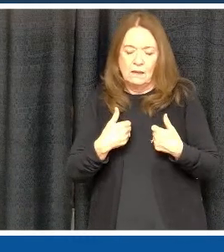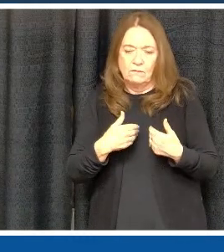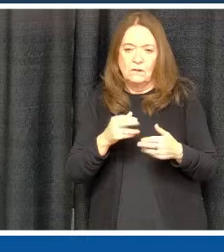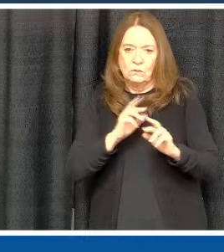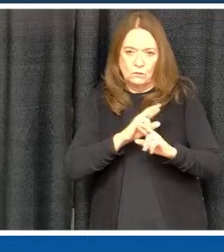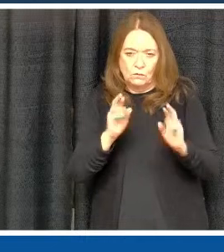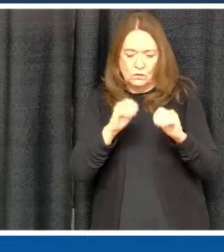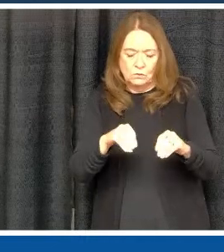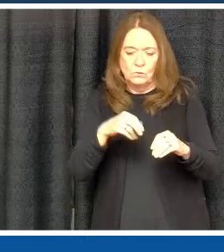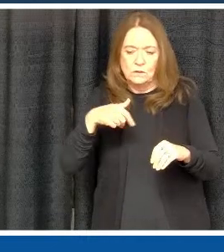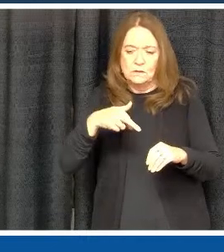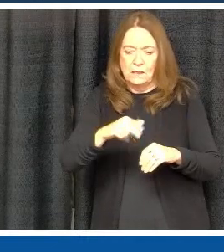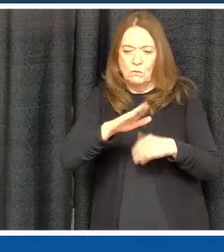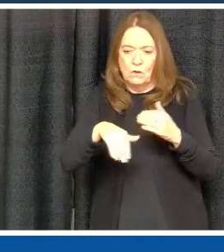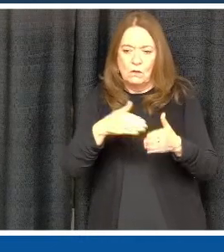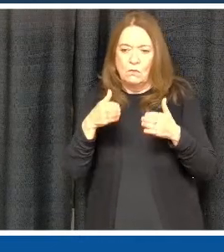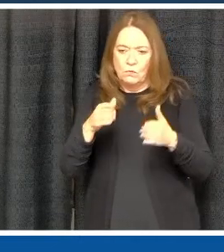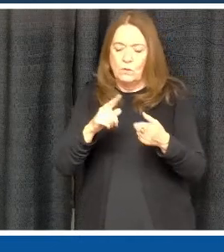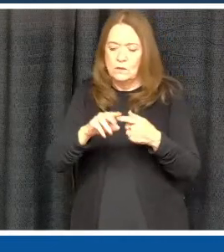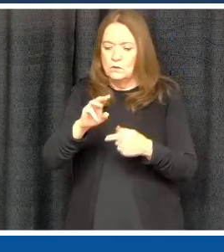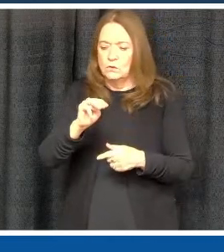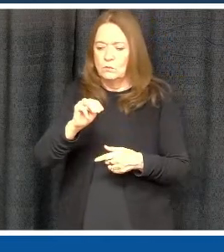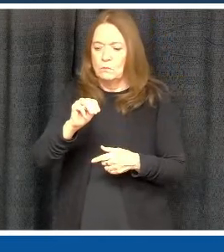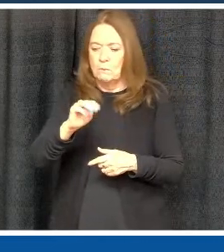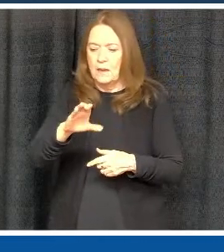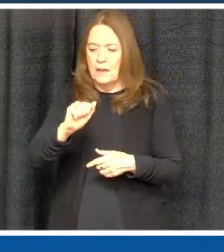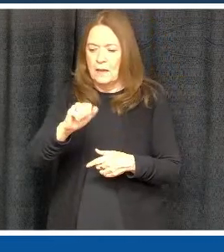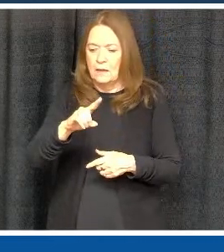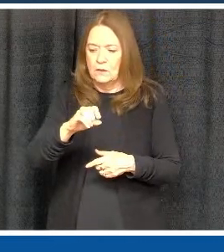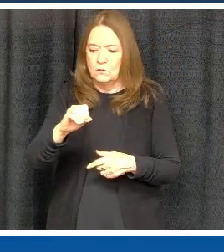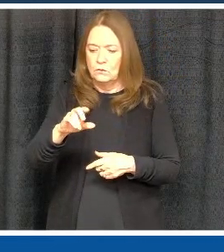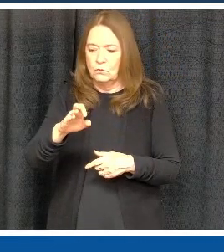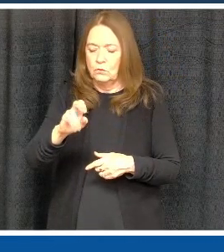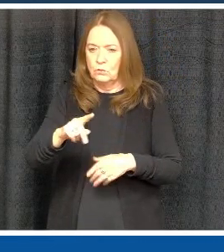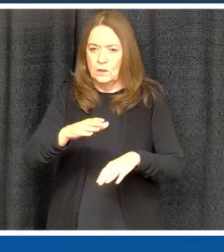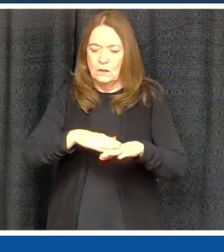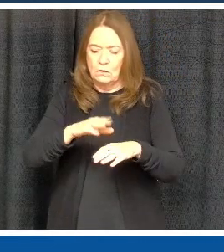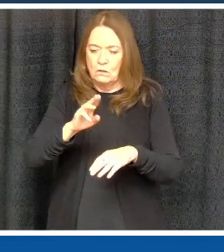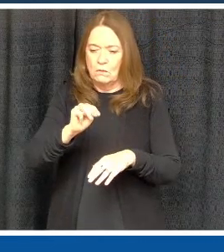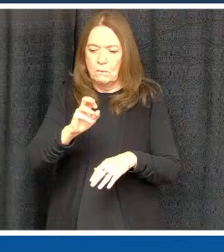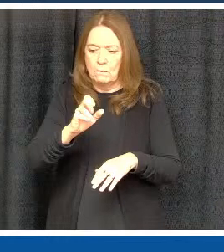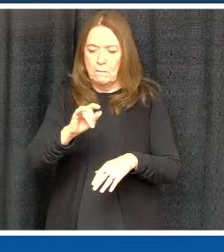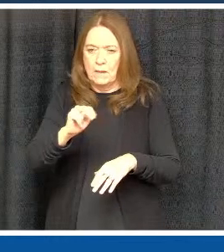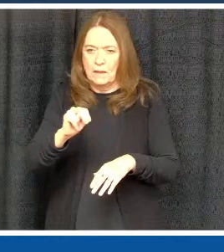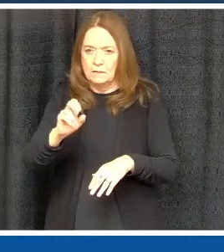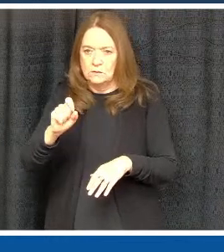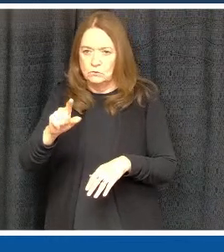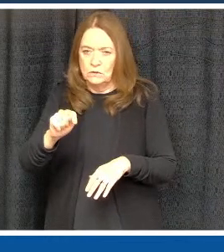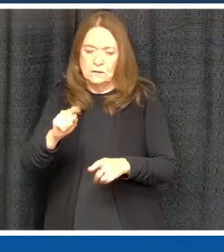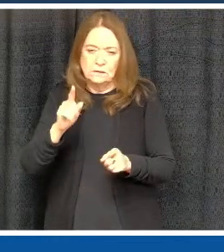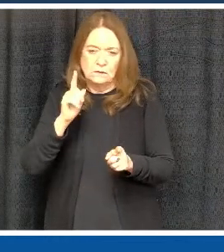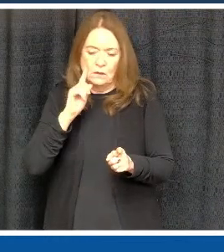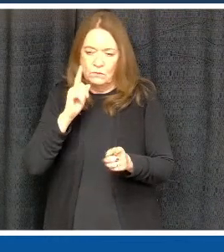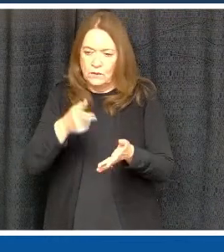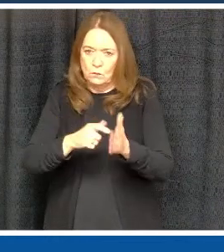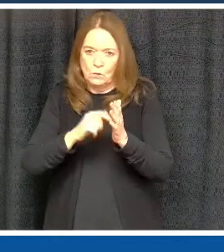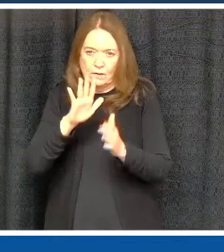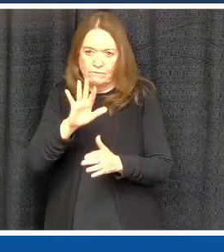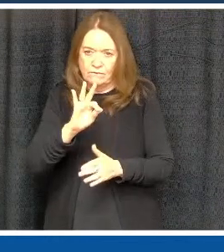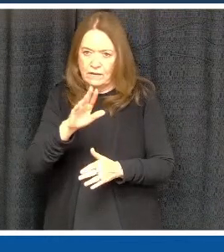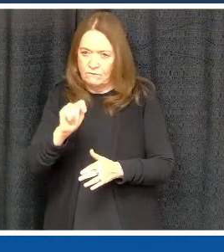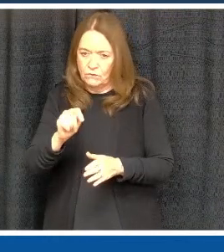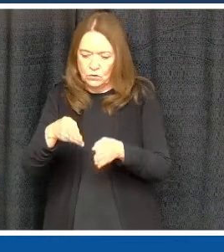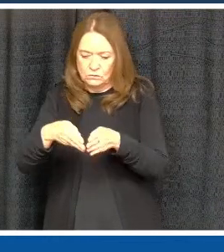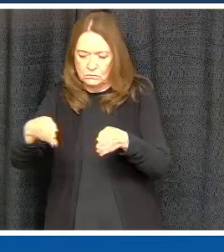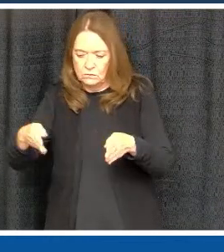put sidewalk all the way to McAdoo Creek along Madison Street. I don't think there's a grass buffer along that section either. They have recently installed, one of the